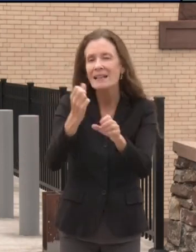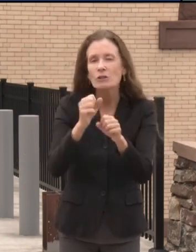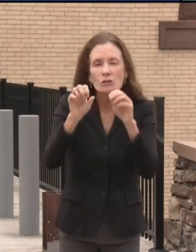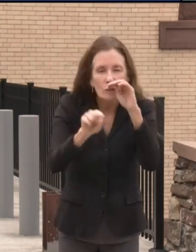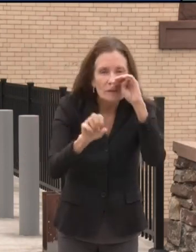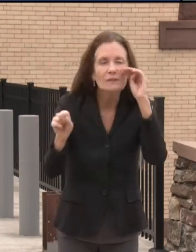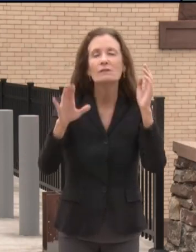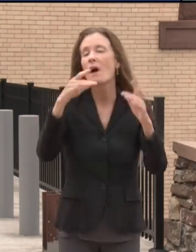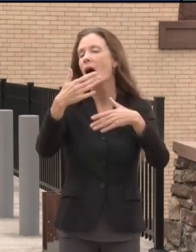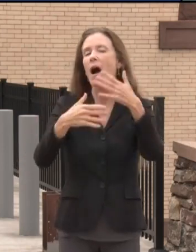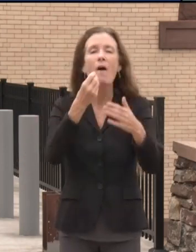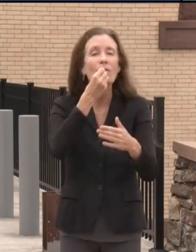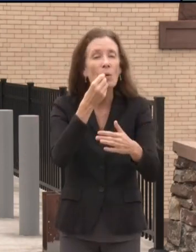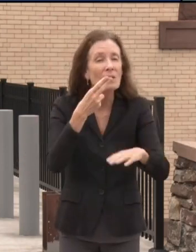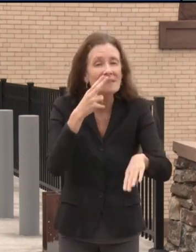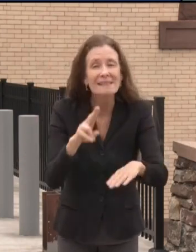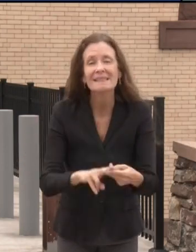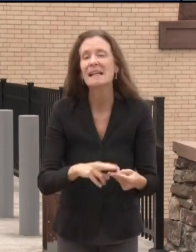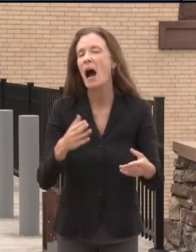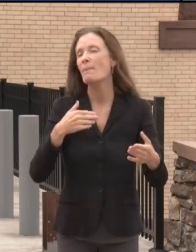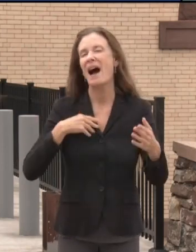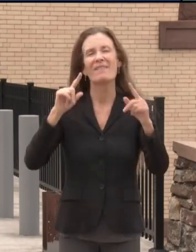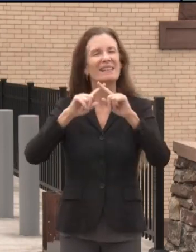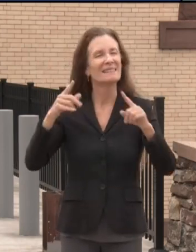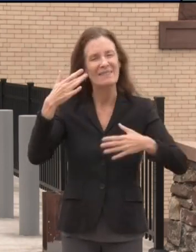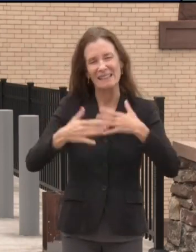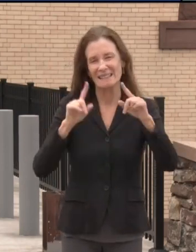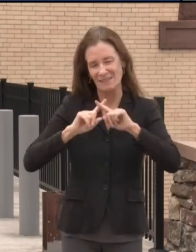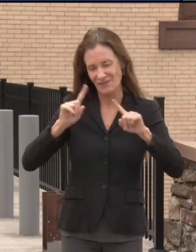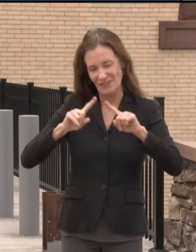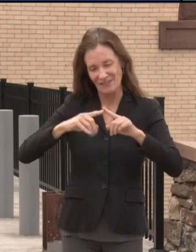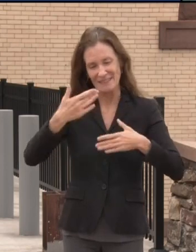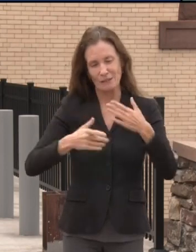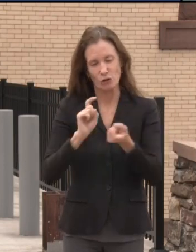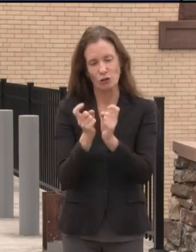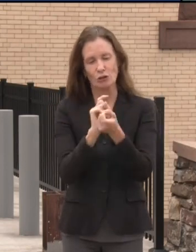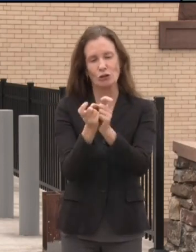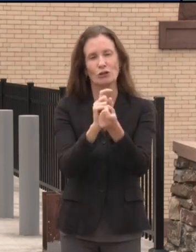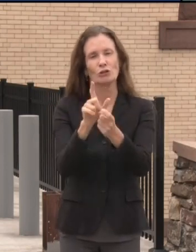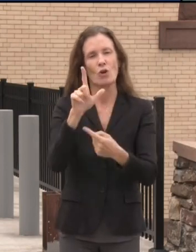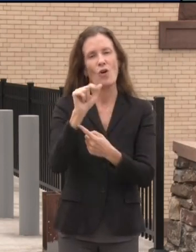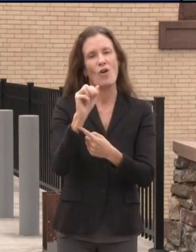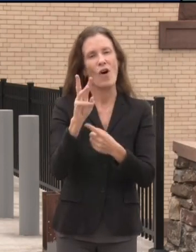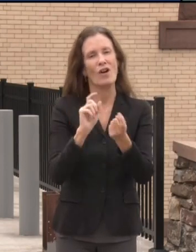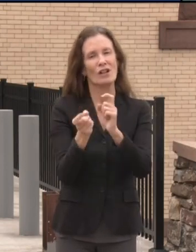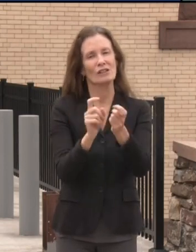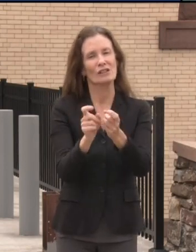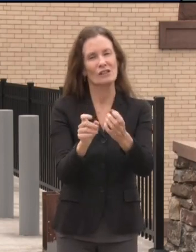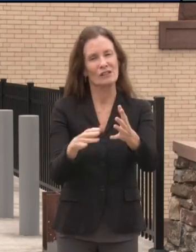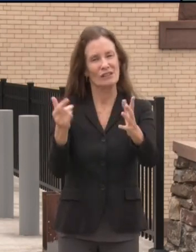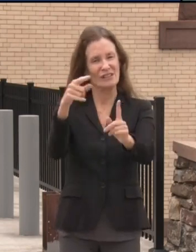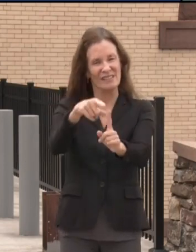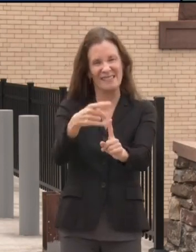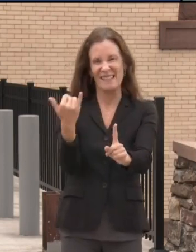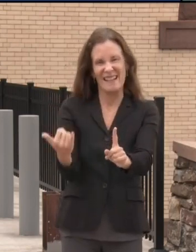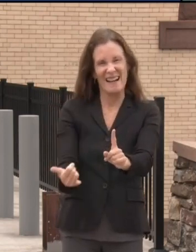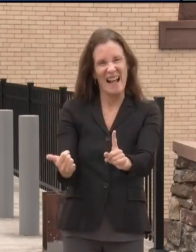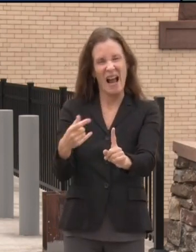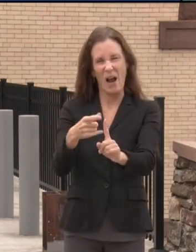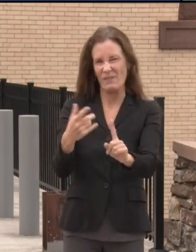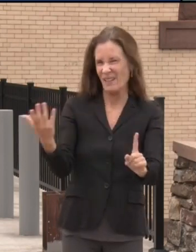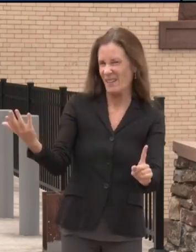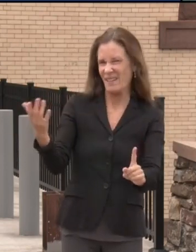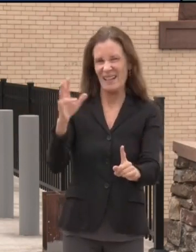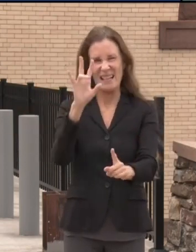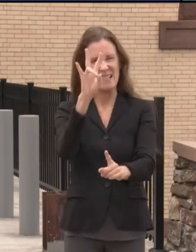people the chance for a better life. The deaths of 180,000 Americans, 7,600 Pennsylvanians, and